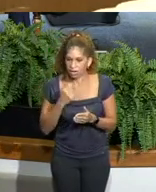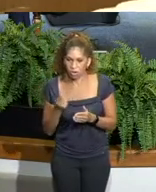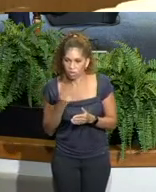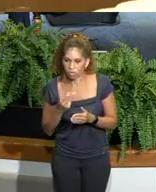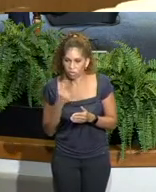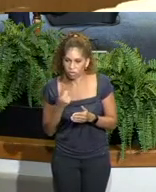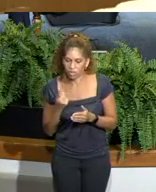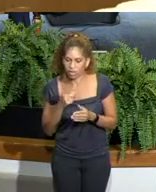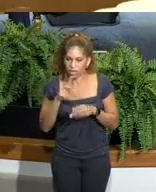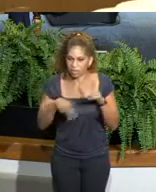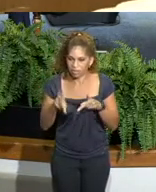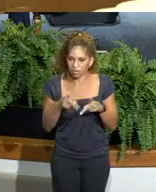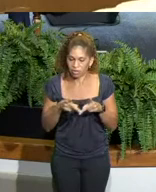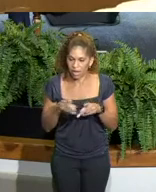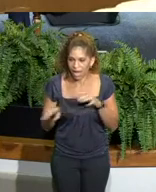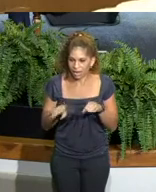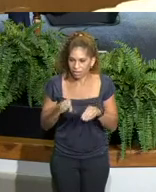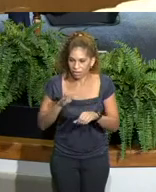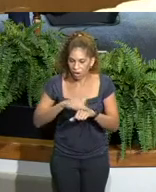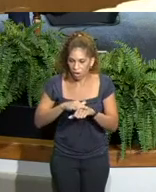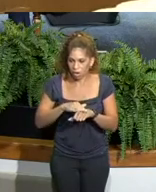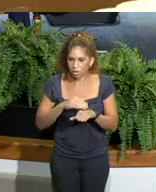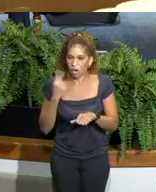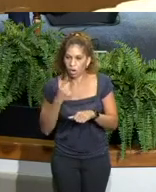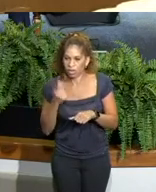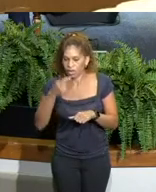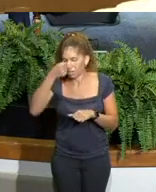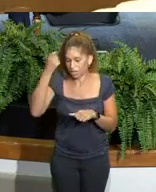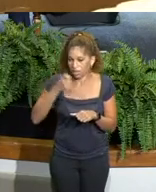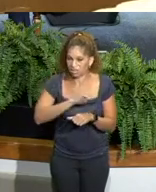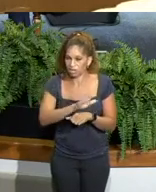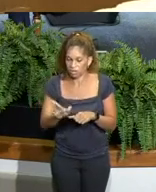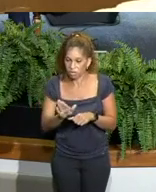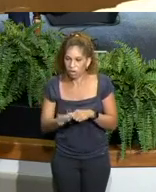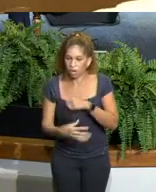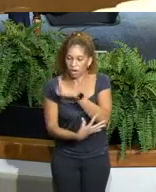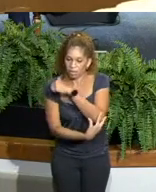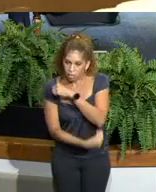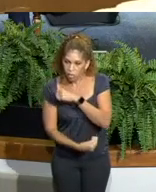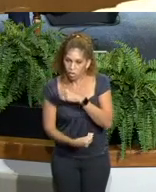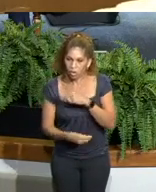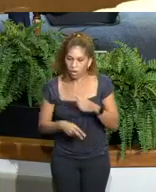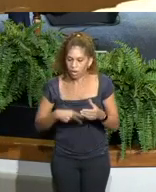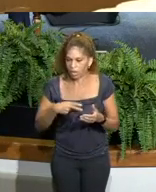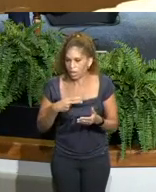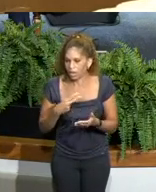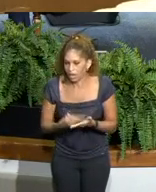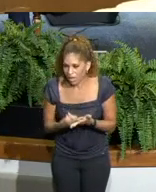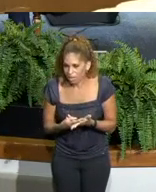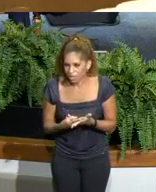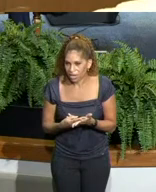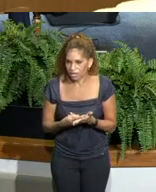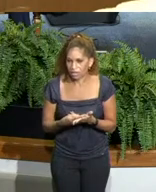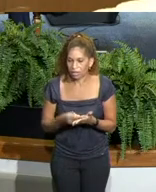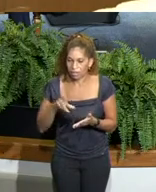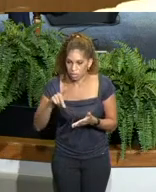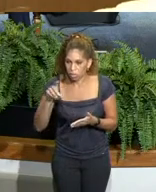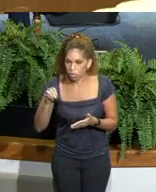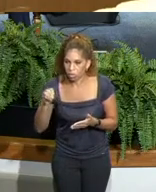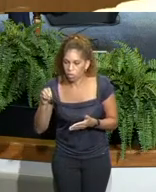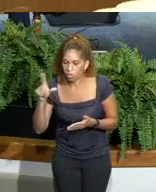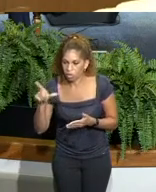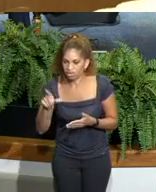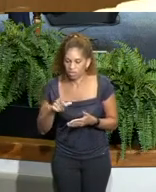acted upon. Just because you're poor and laying by the pool of Bethesda, it doesn't mean you don't have power.